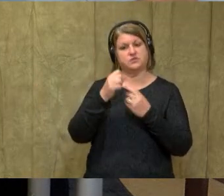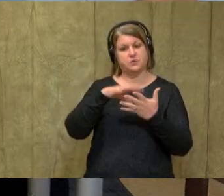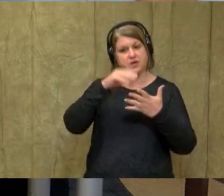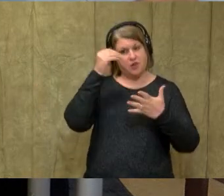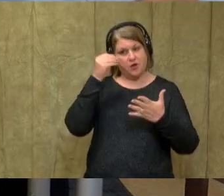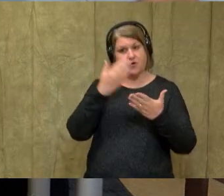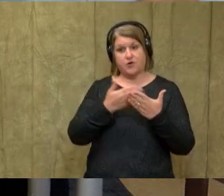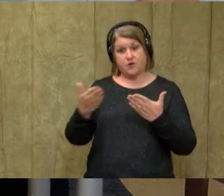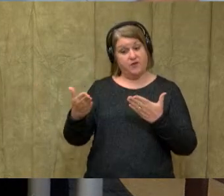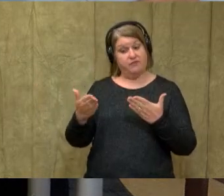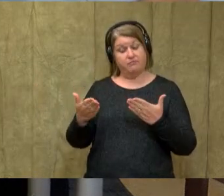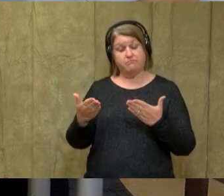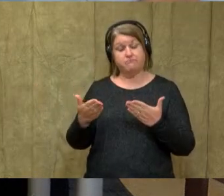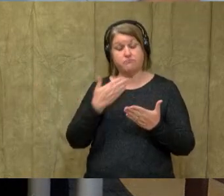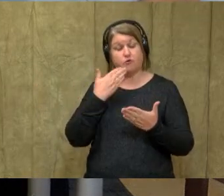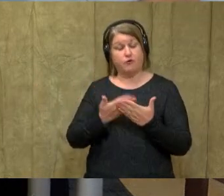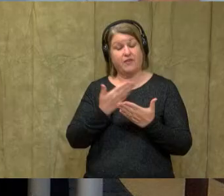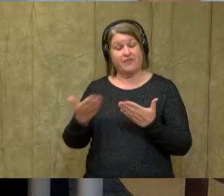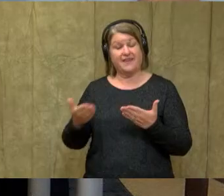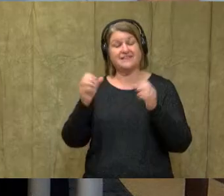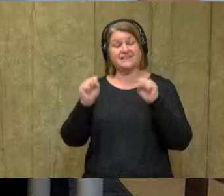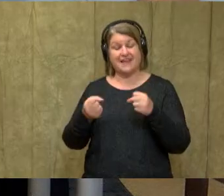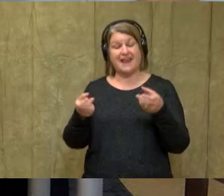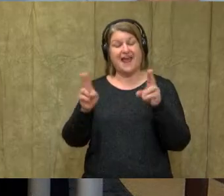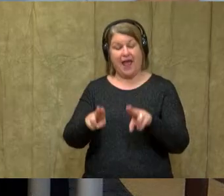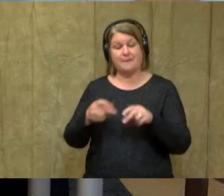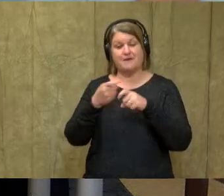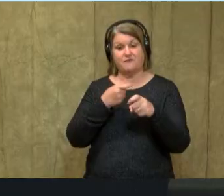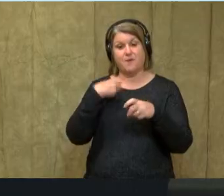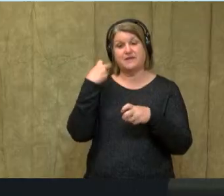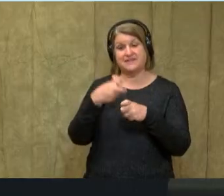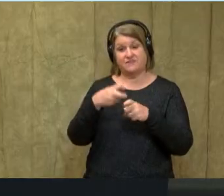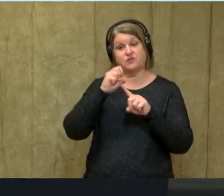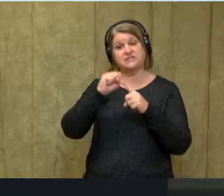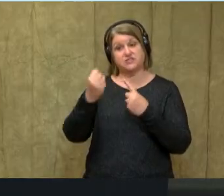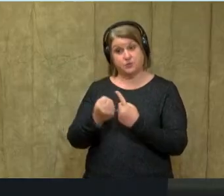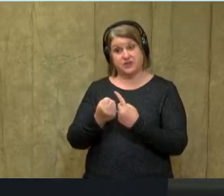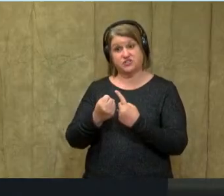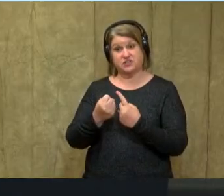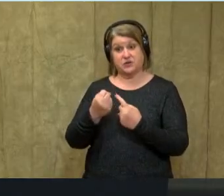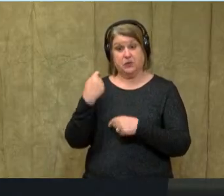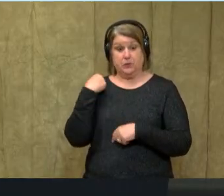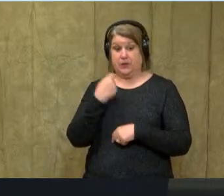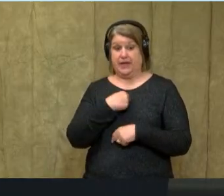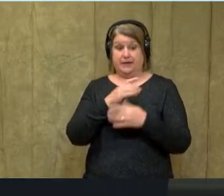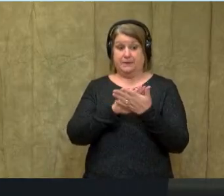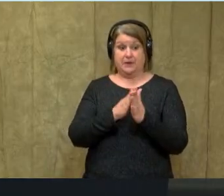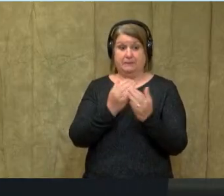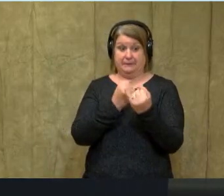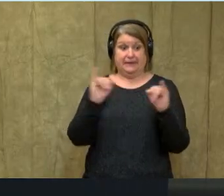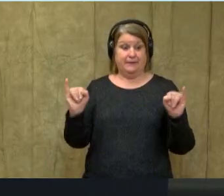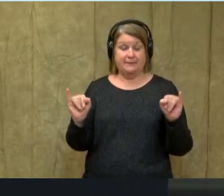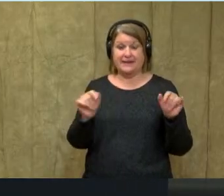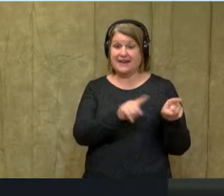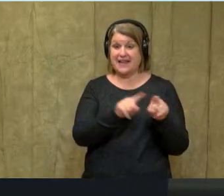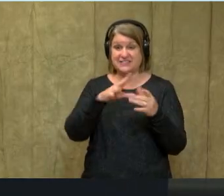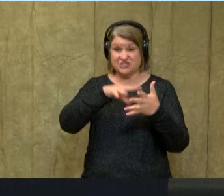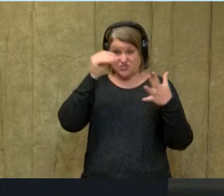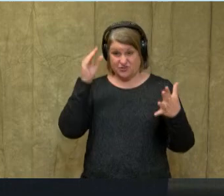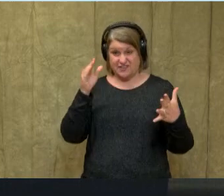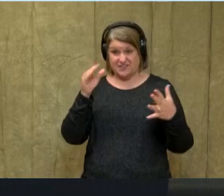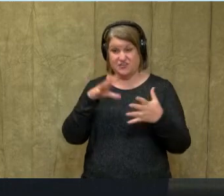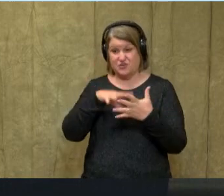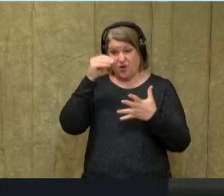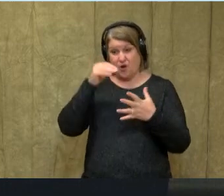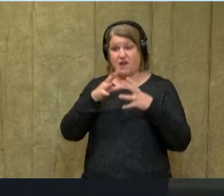good things can happen. We had to branch out and do some of our own independence. As students, you found out a lot about